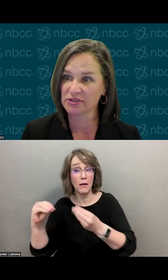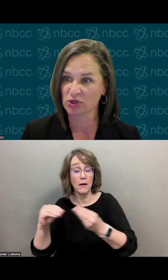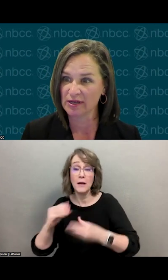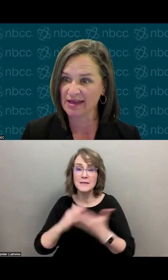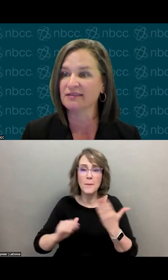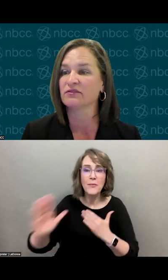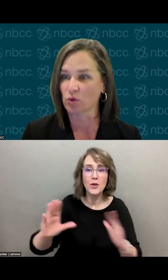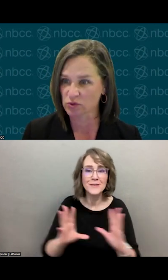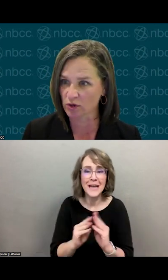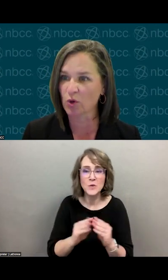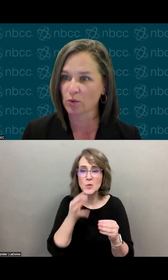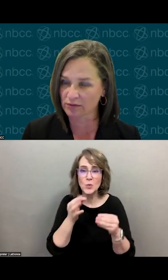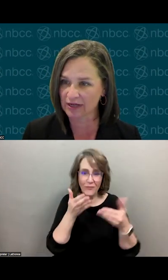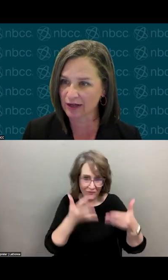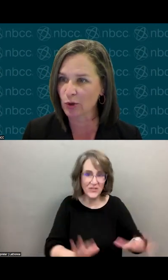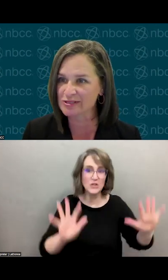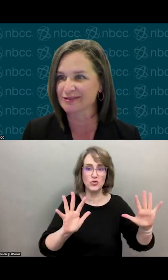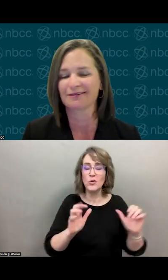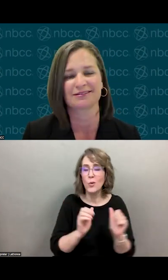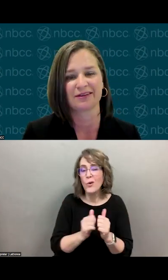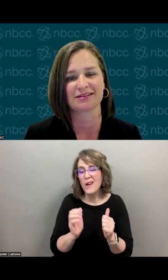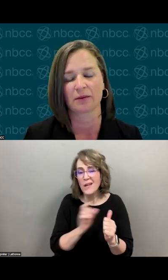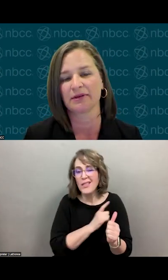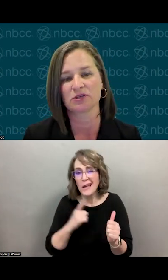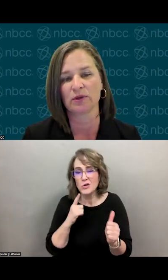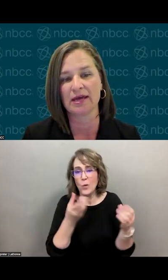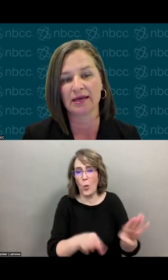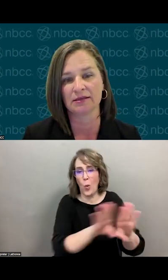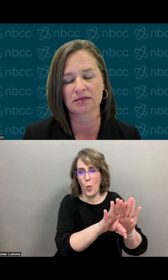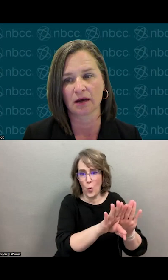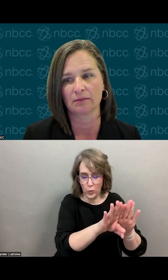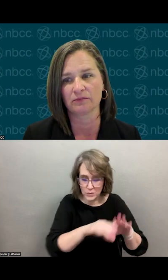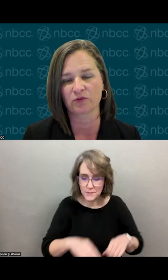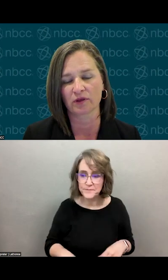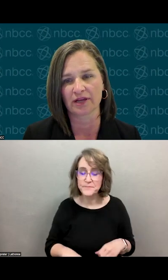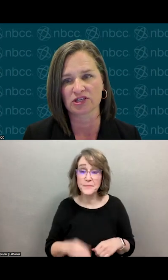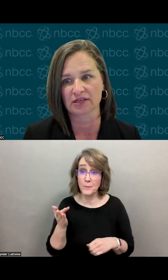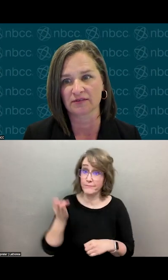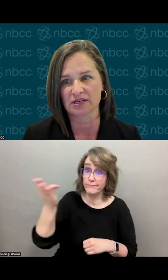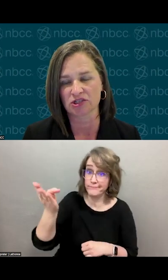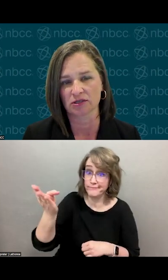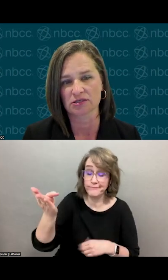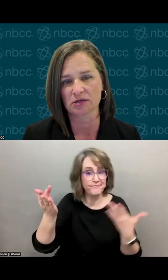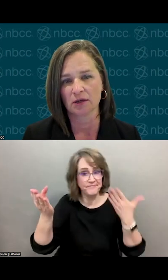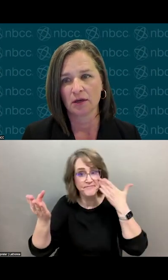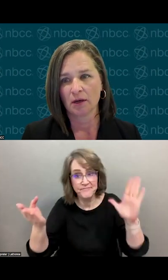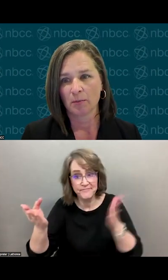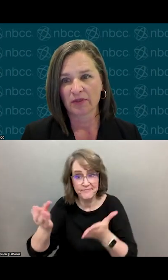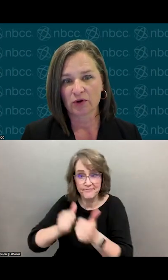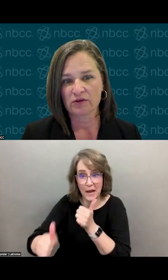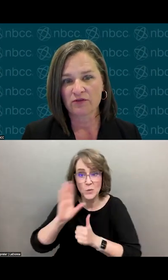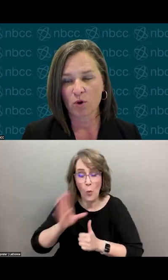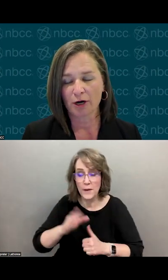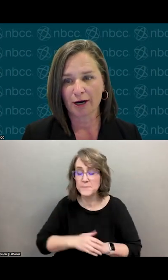are coming to an end. Of course, we're getting close to things coming to an end for the legislative sessions.